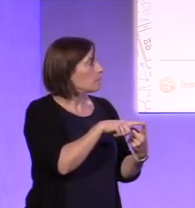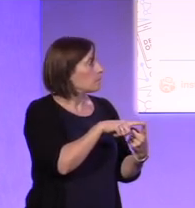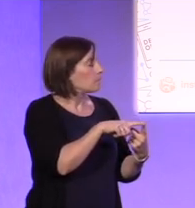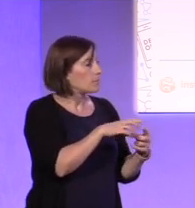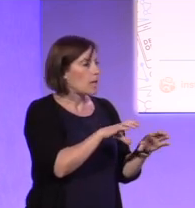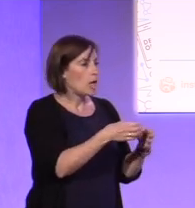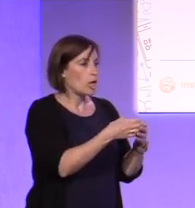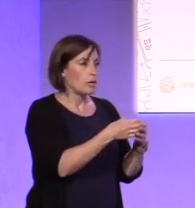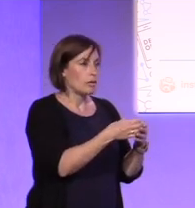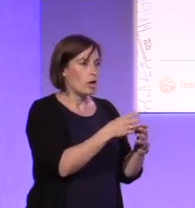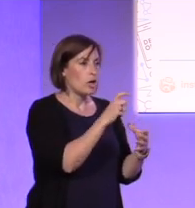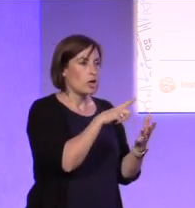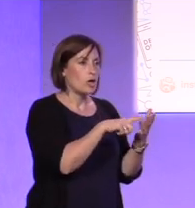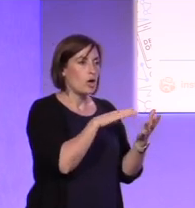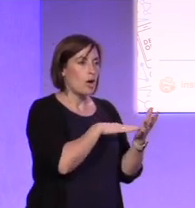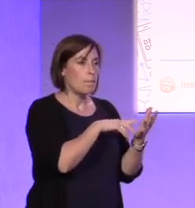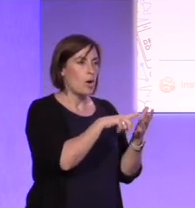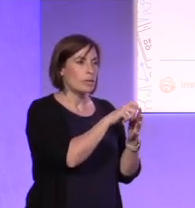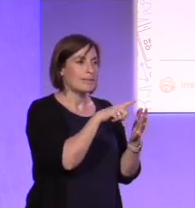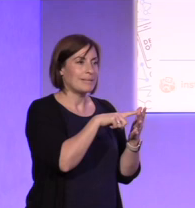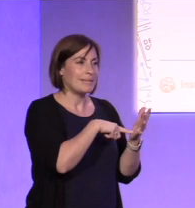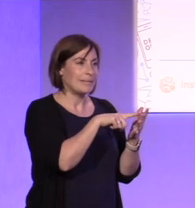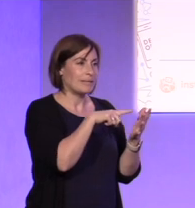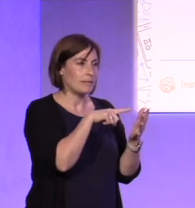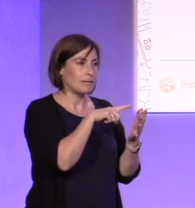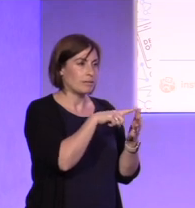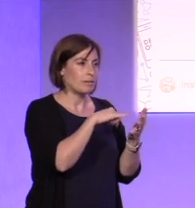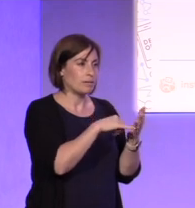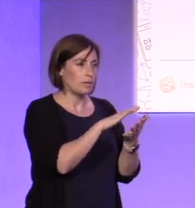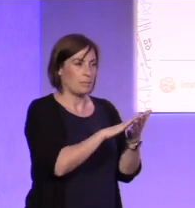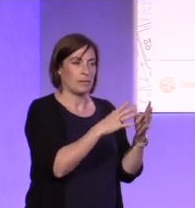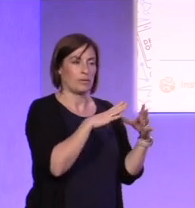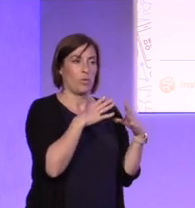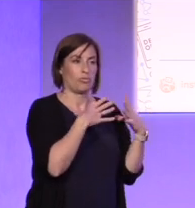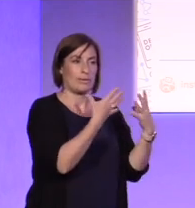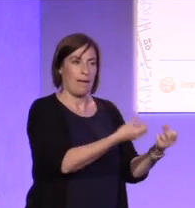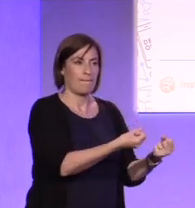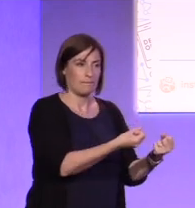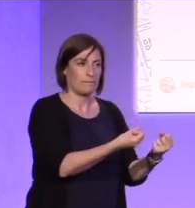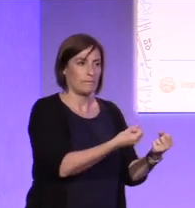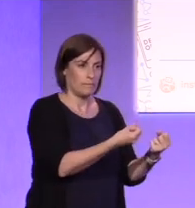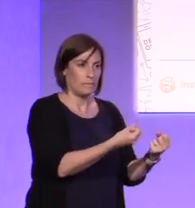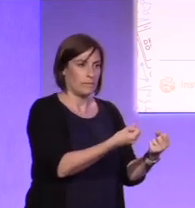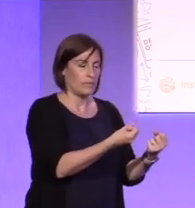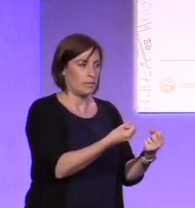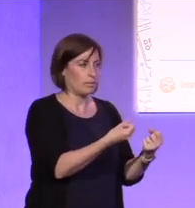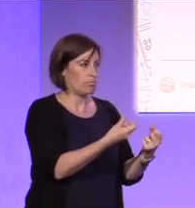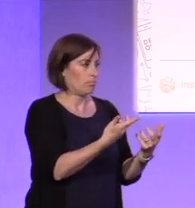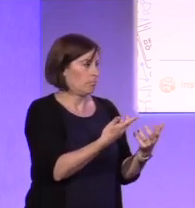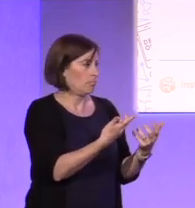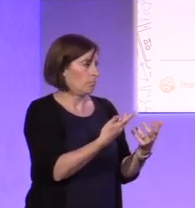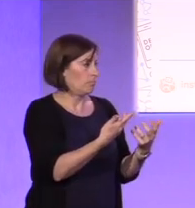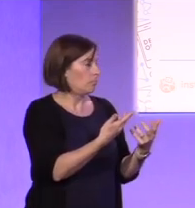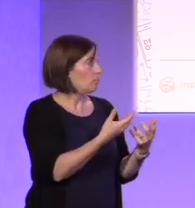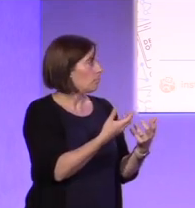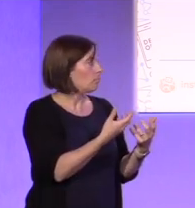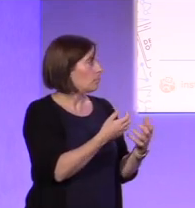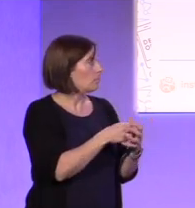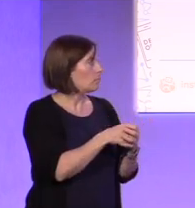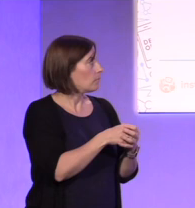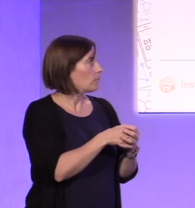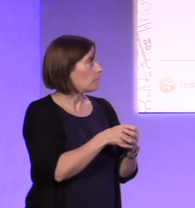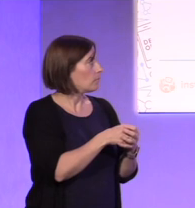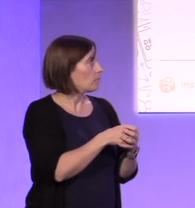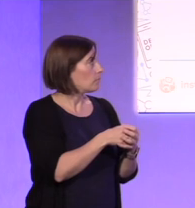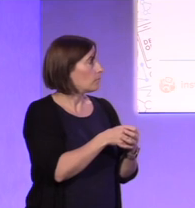is work that lives within an existing domain. When I talk about domains, I mean domain-driven design, ubiquitous language, and a bounded context. And it's based